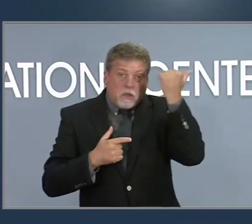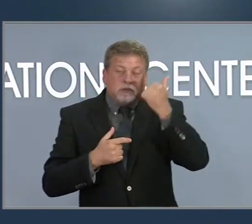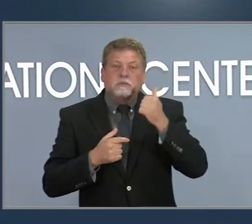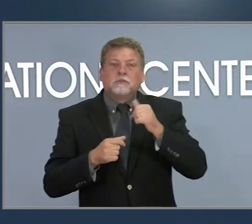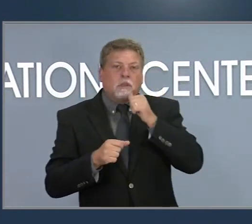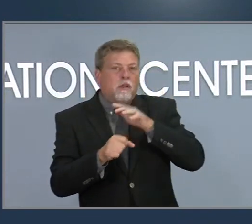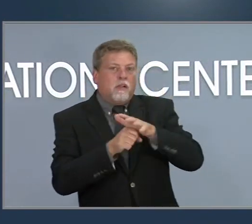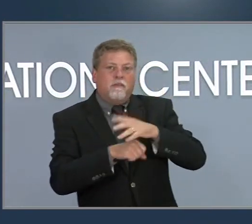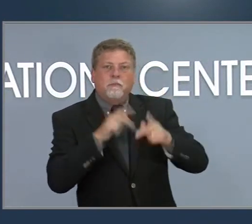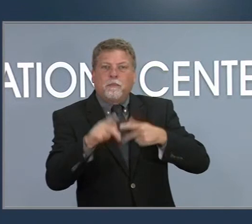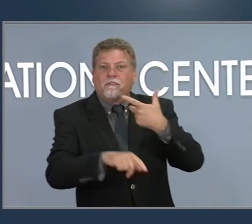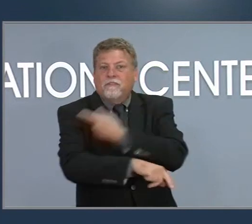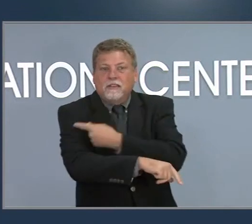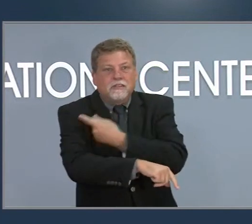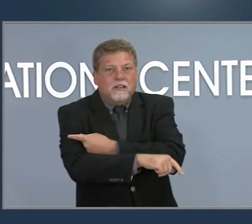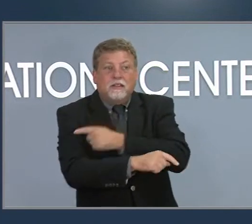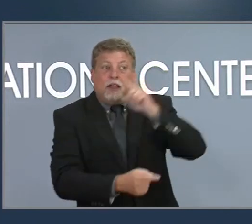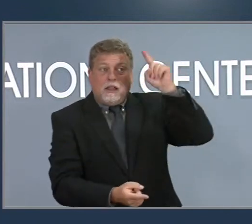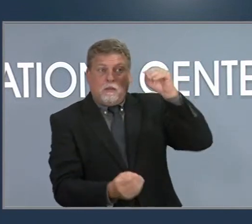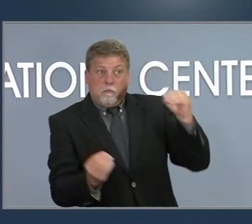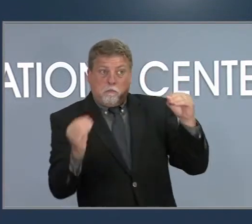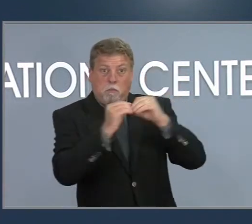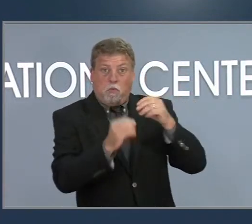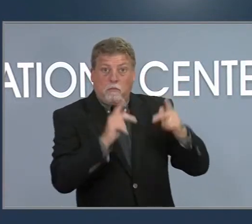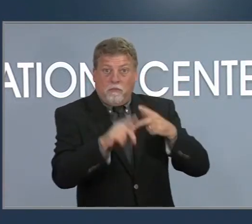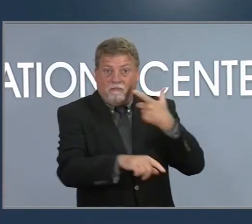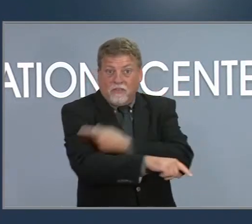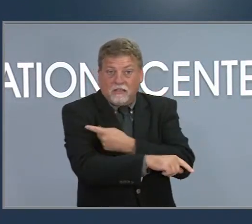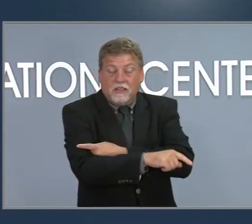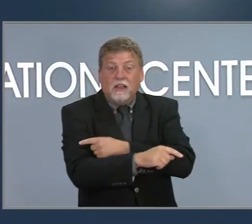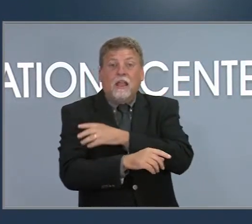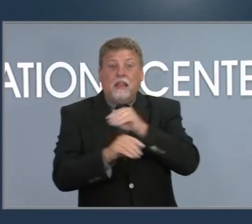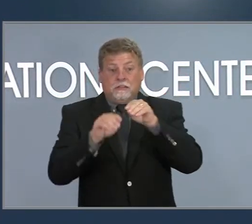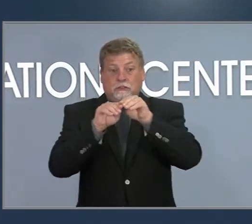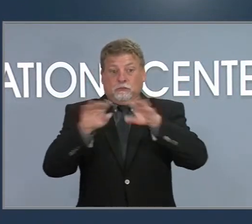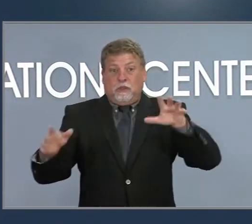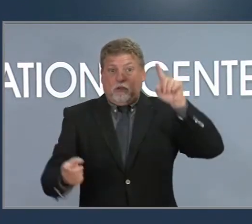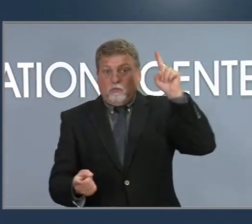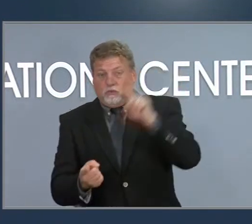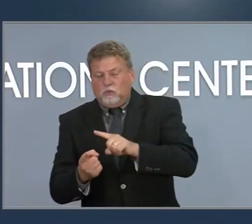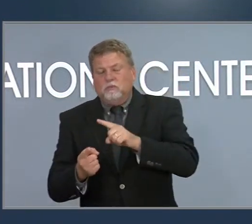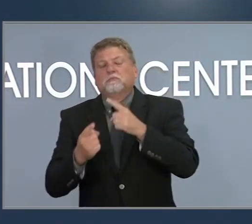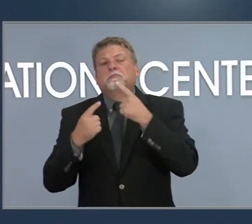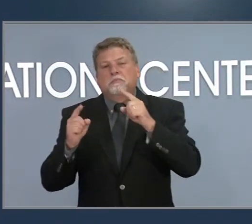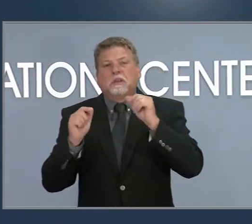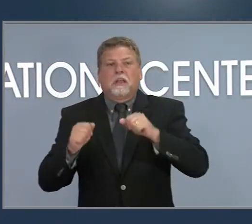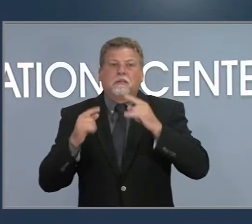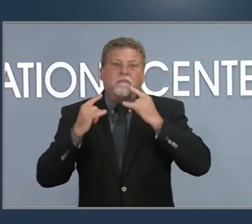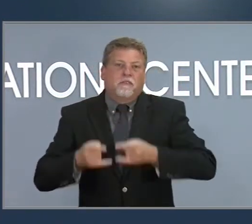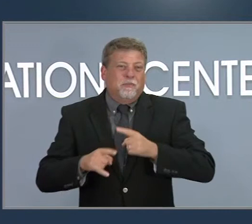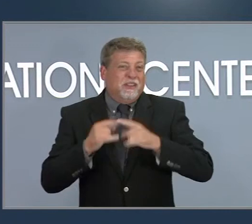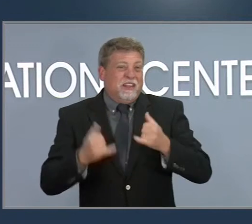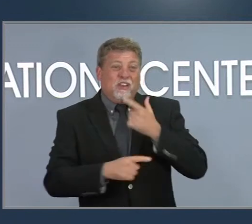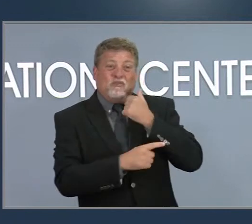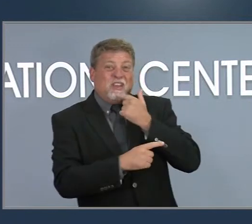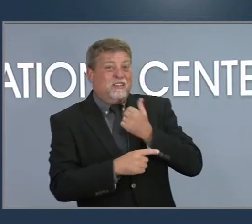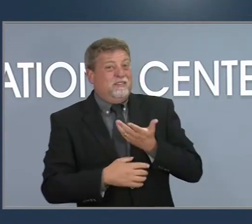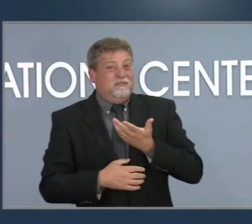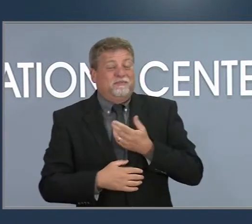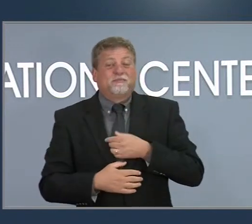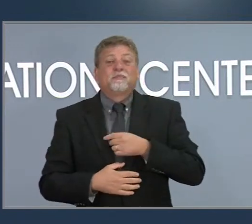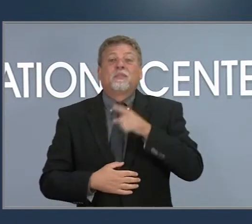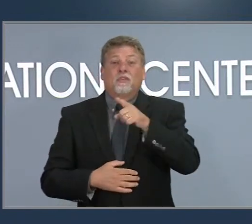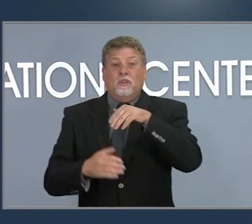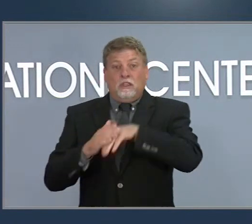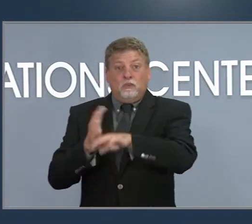transmission decreases to moderate or low levels. All schools should be requiring masks to keep everyone in school for in-person